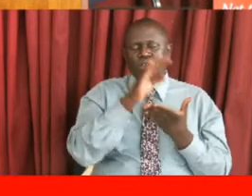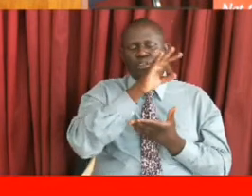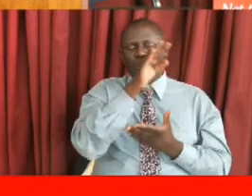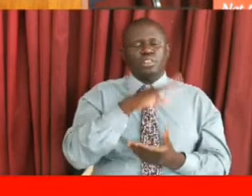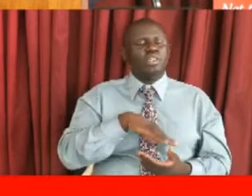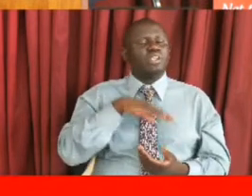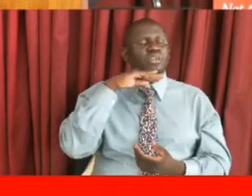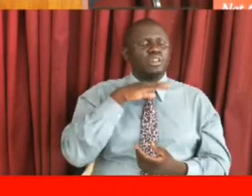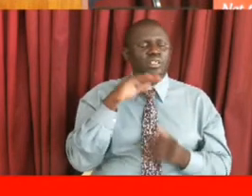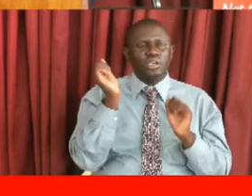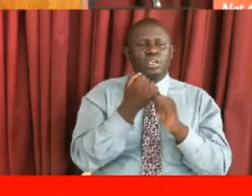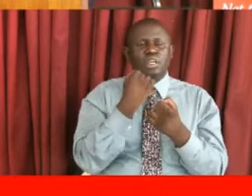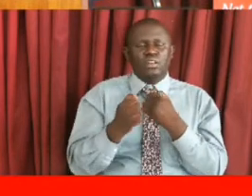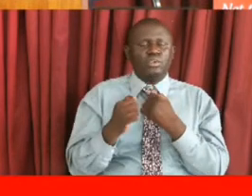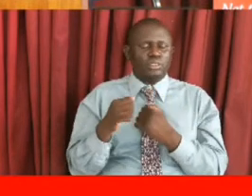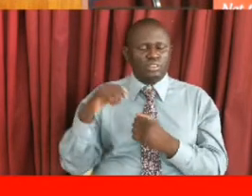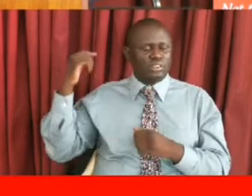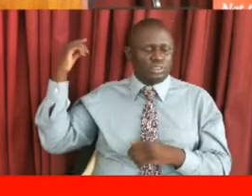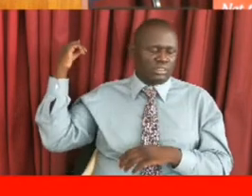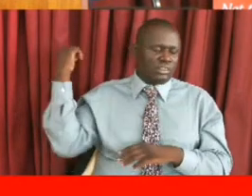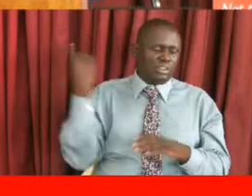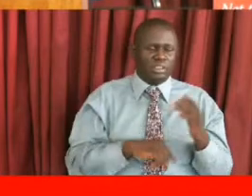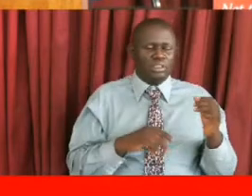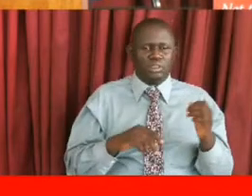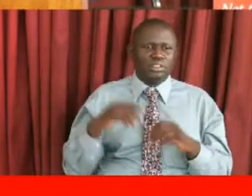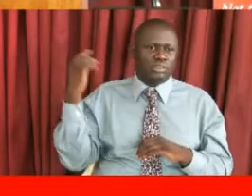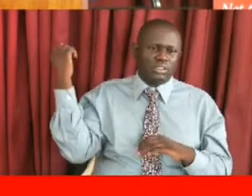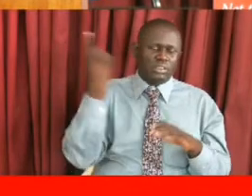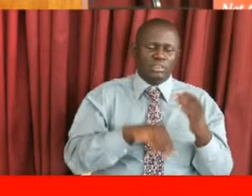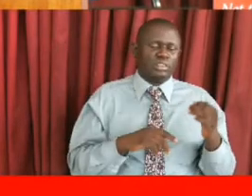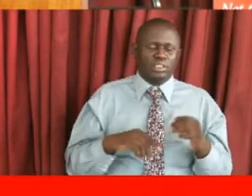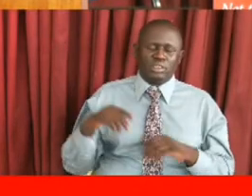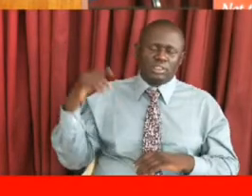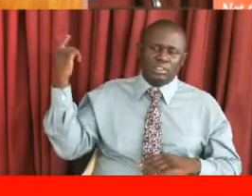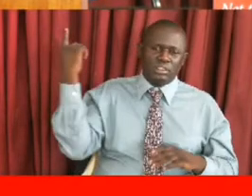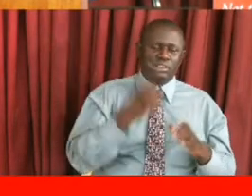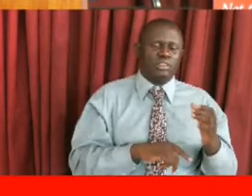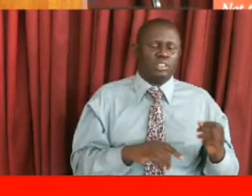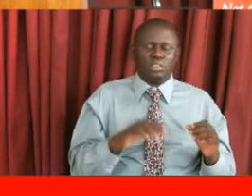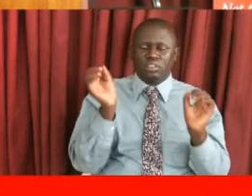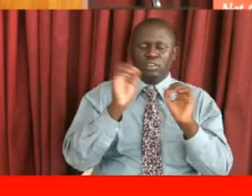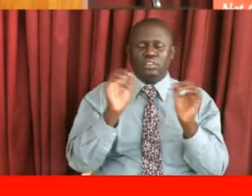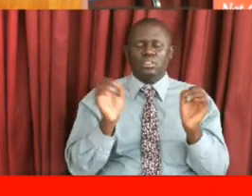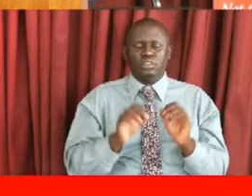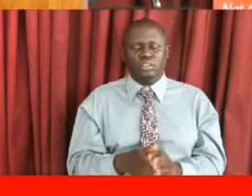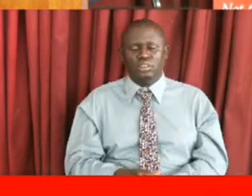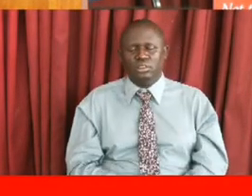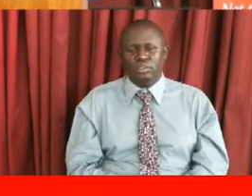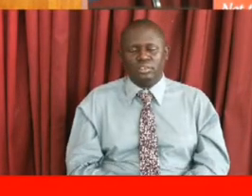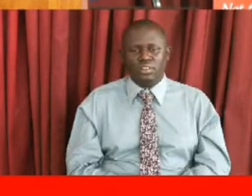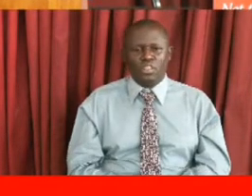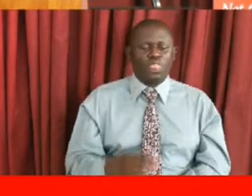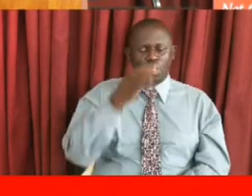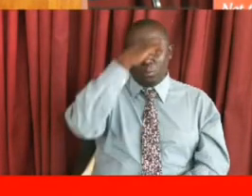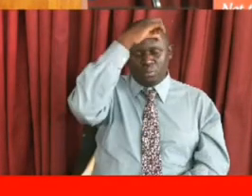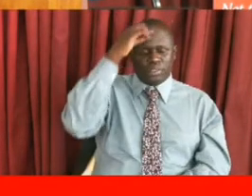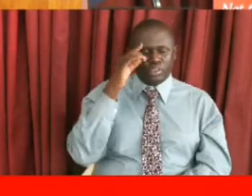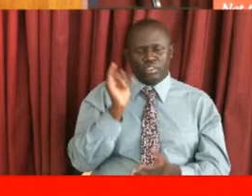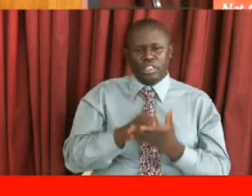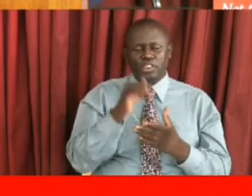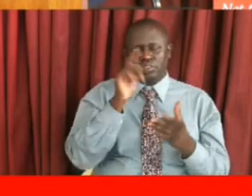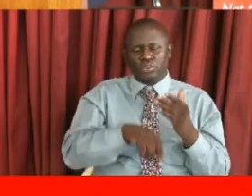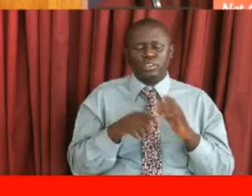strike and that is the word death cannot strike the word because it is the Living Word